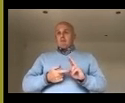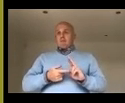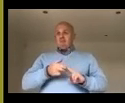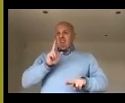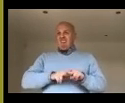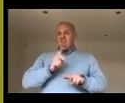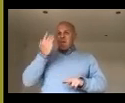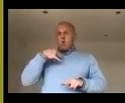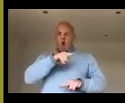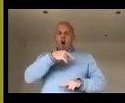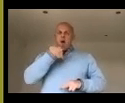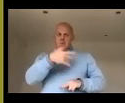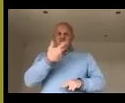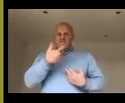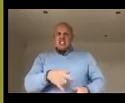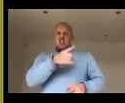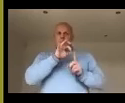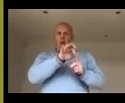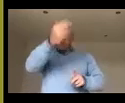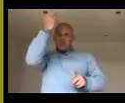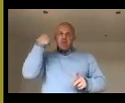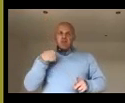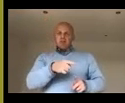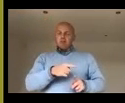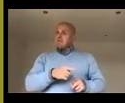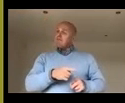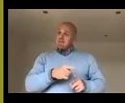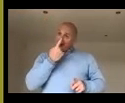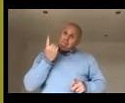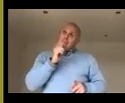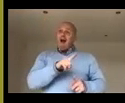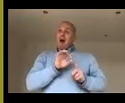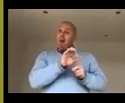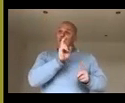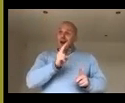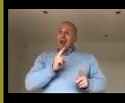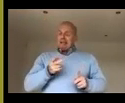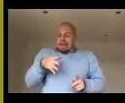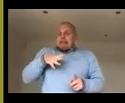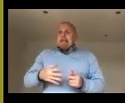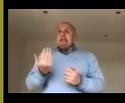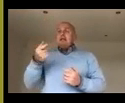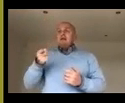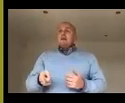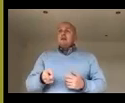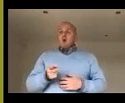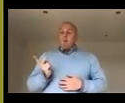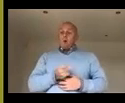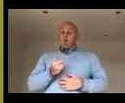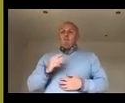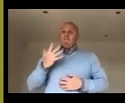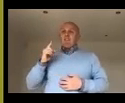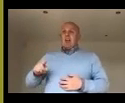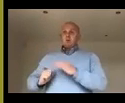want to do. So there's £5,000 available for each aspect of it. So